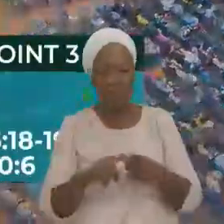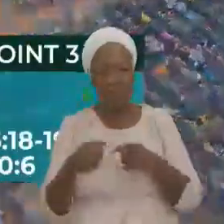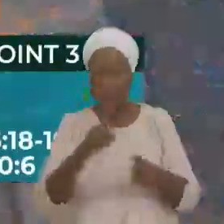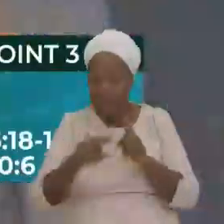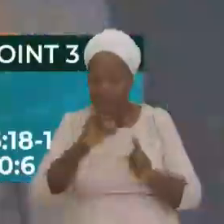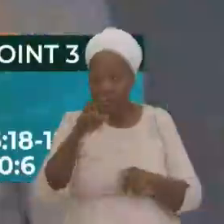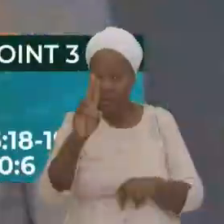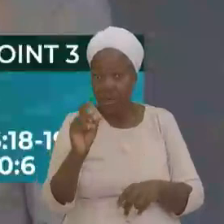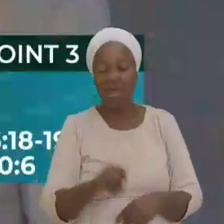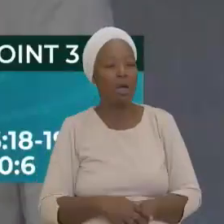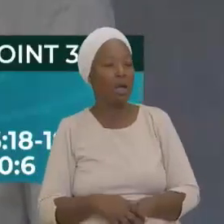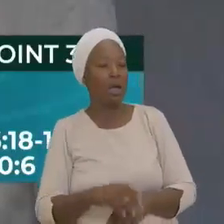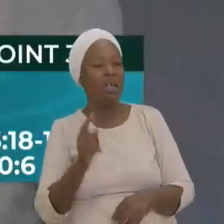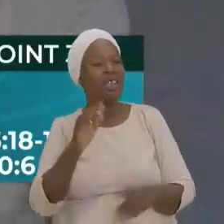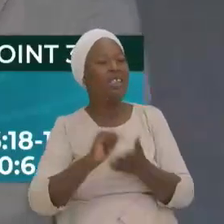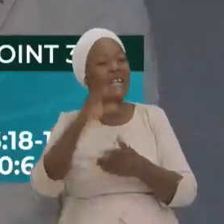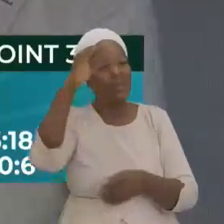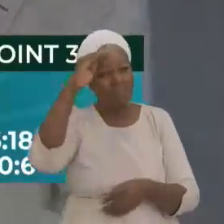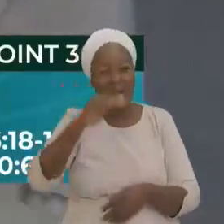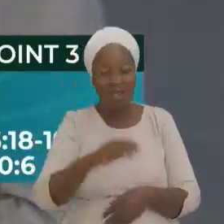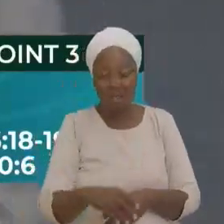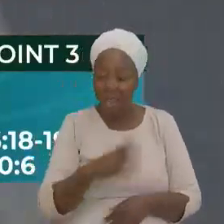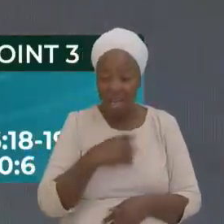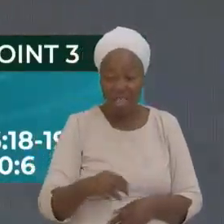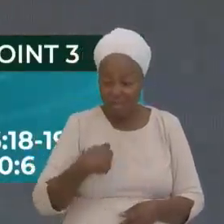that man, he'll get rid of John there.